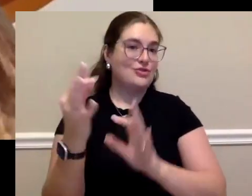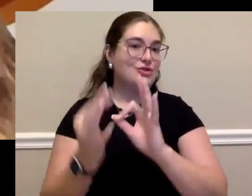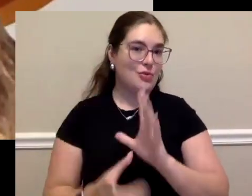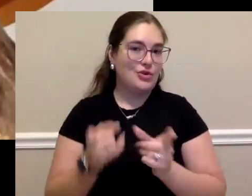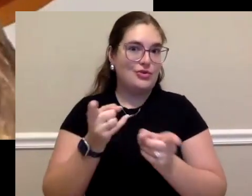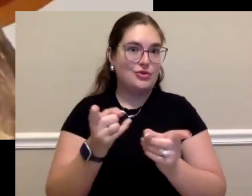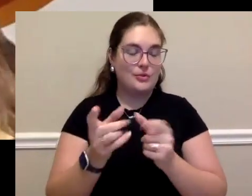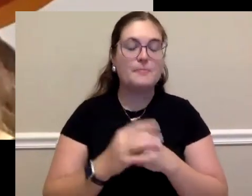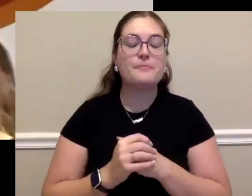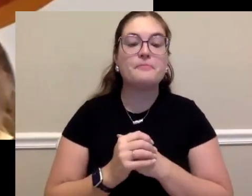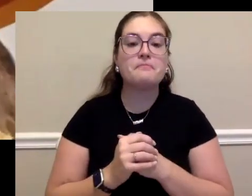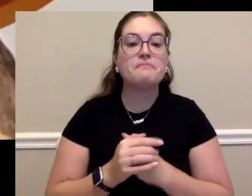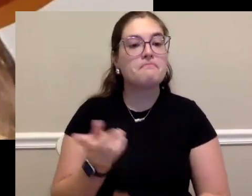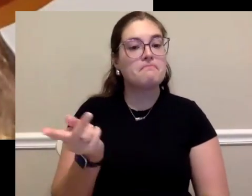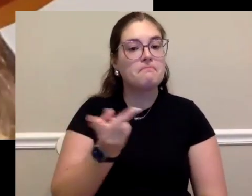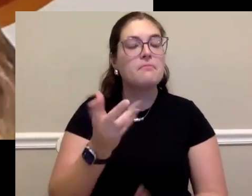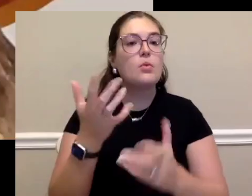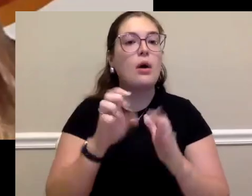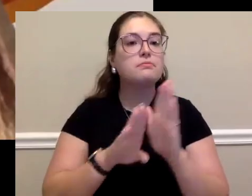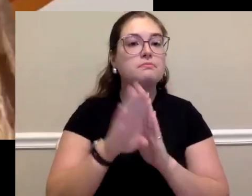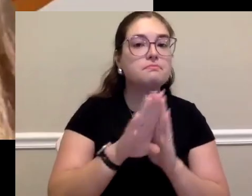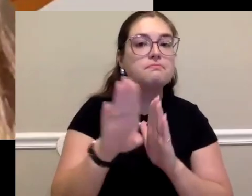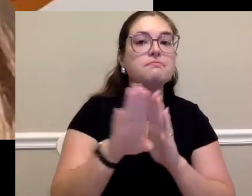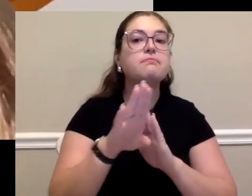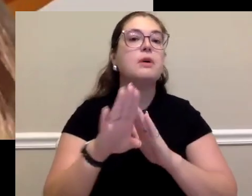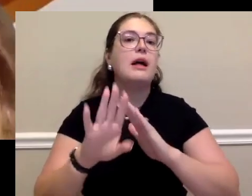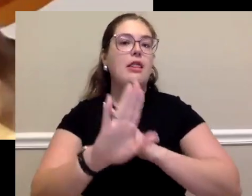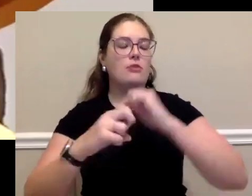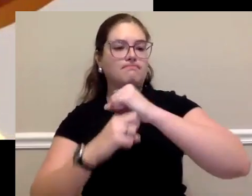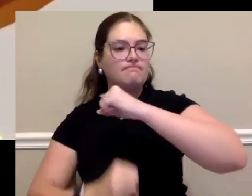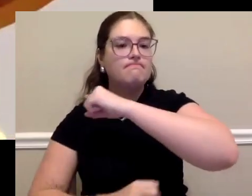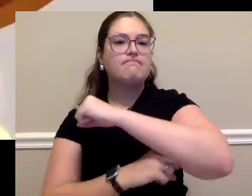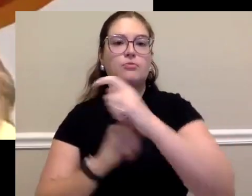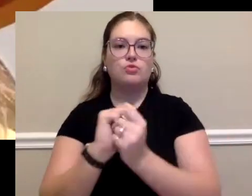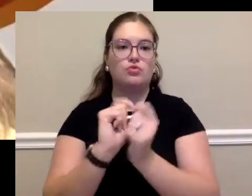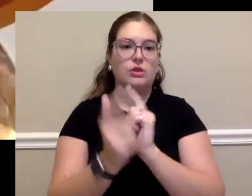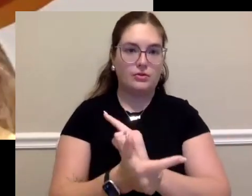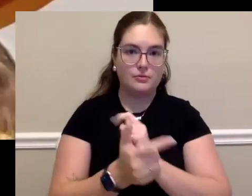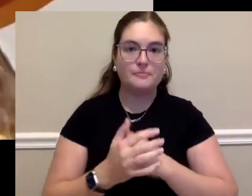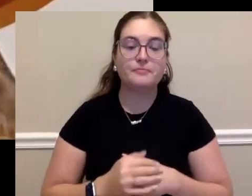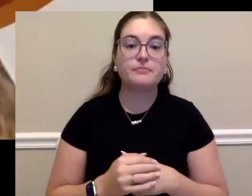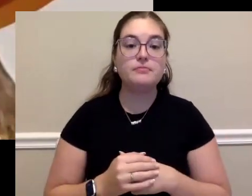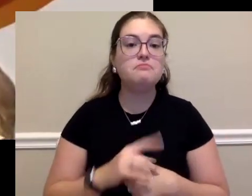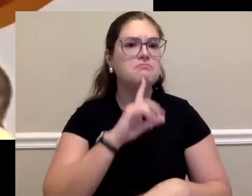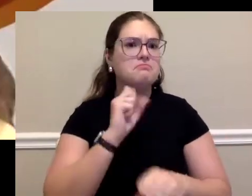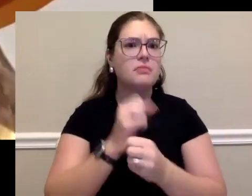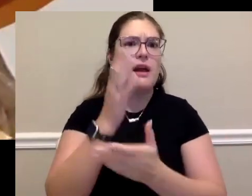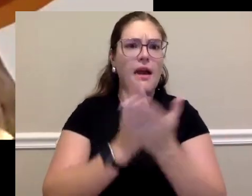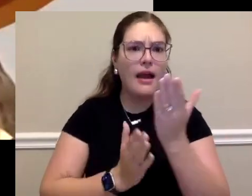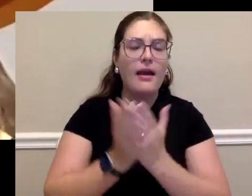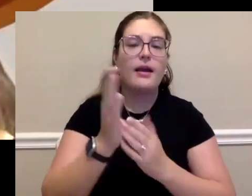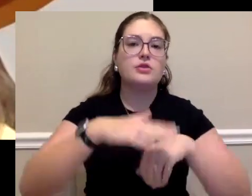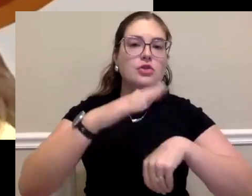interpreters who are looking to develop foundational translation. In this hands-on program,